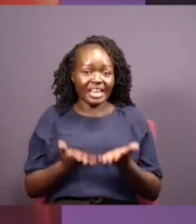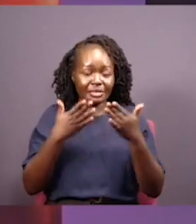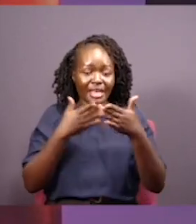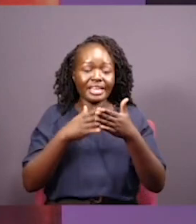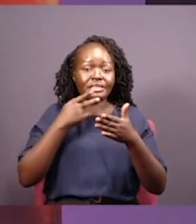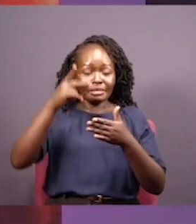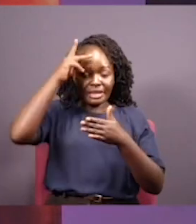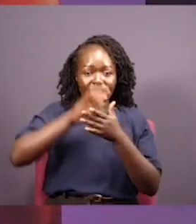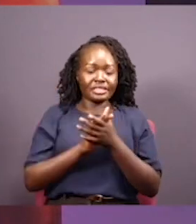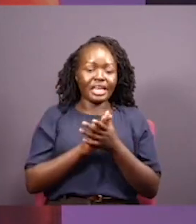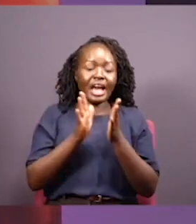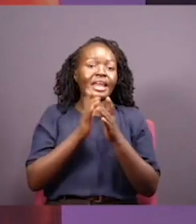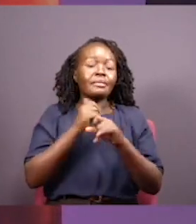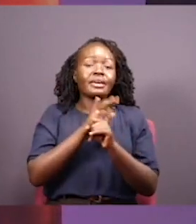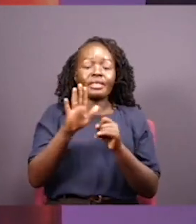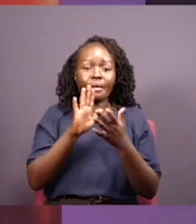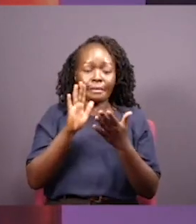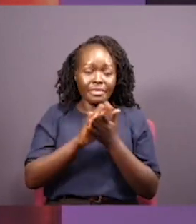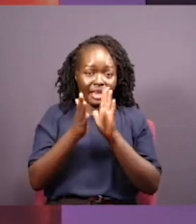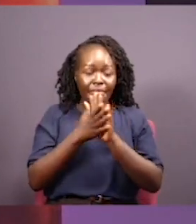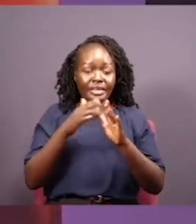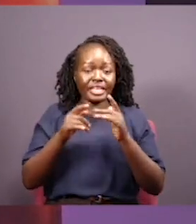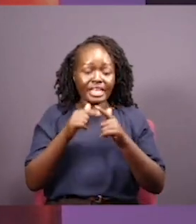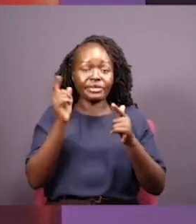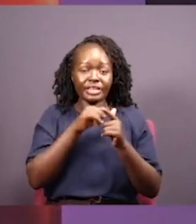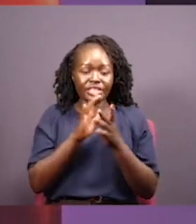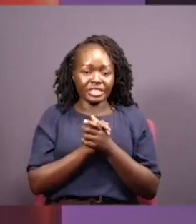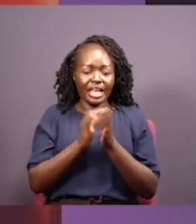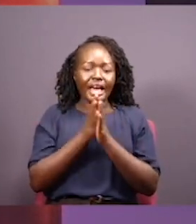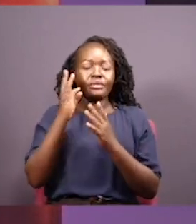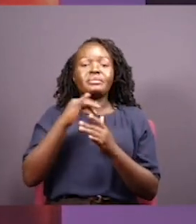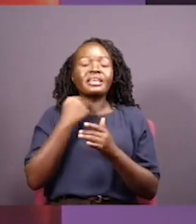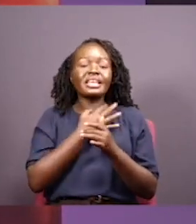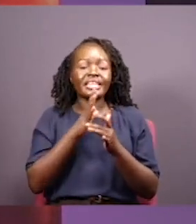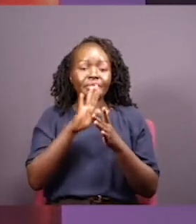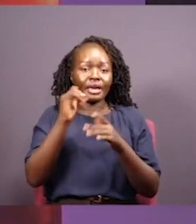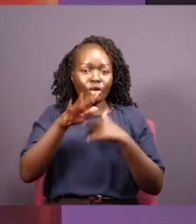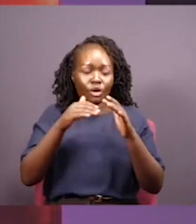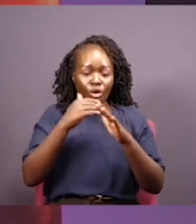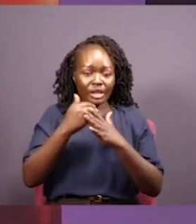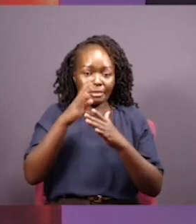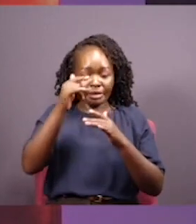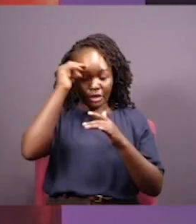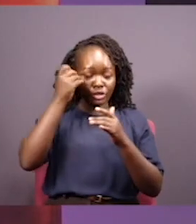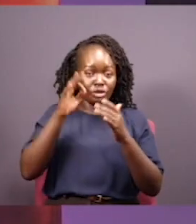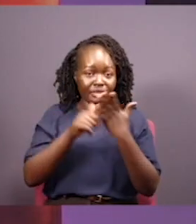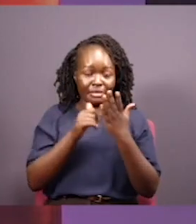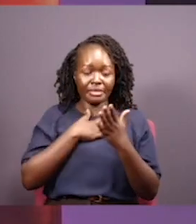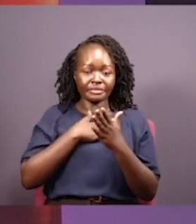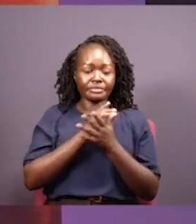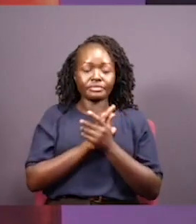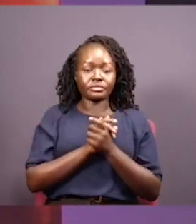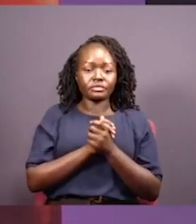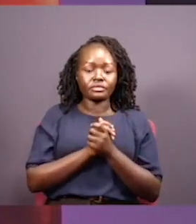and cause them to be put to death. And you will be hated by all because of my name. But it